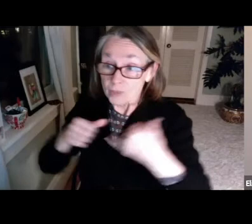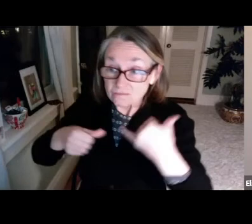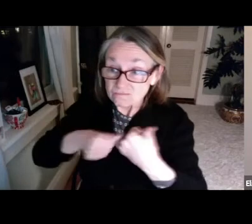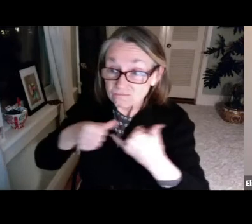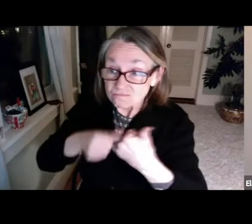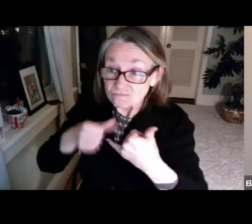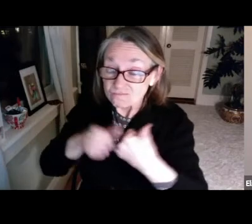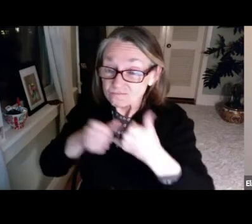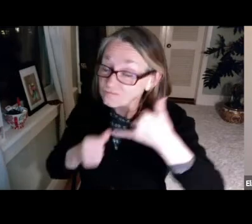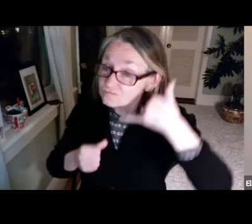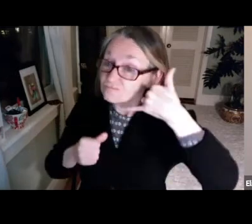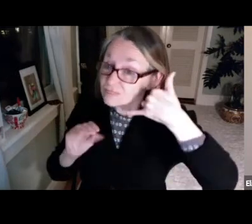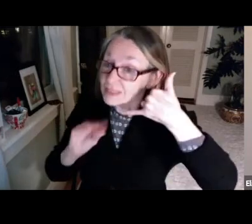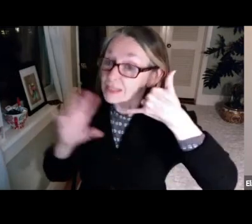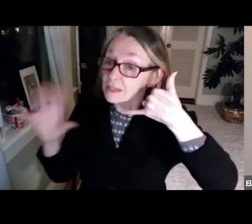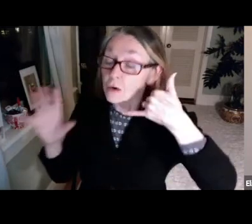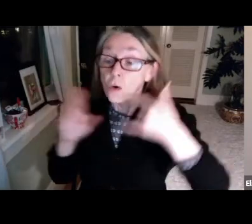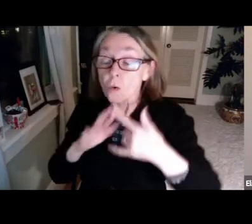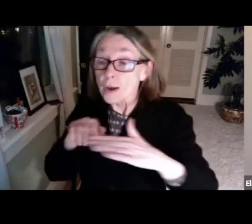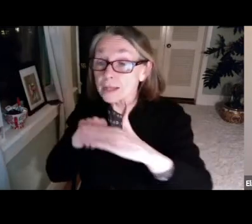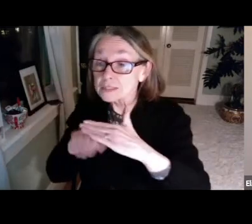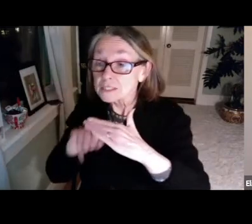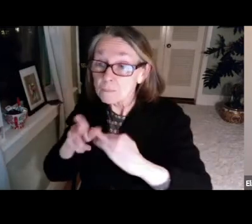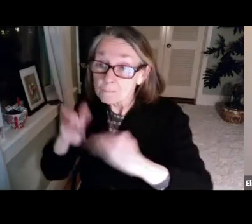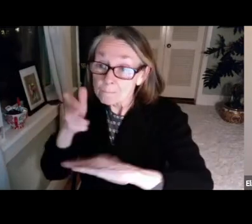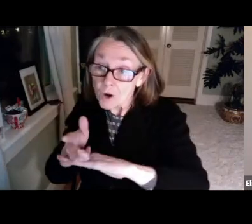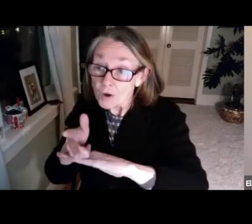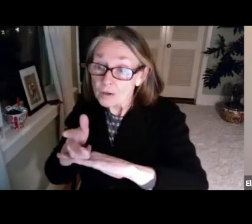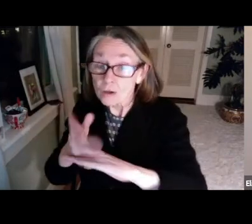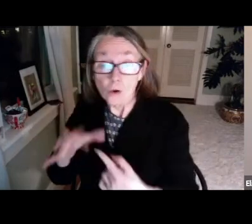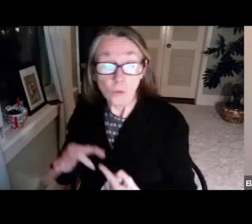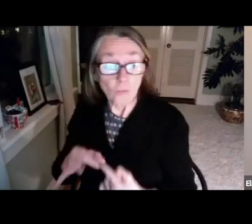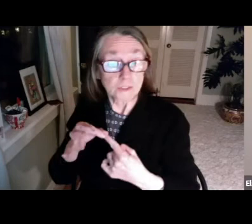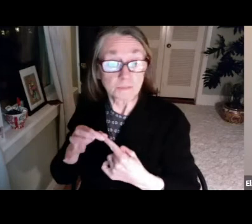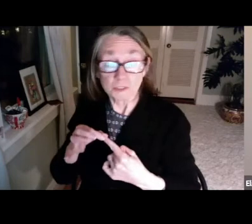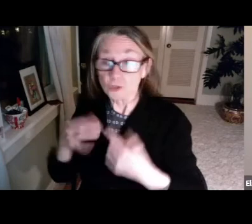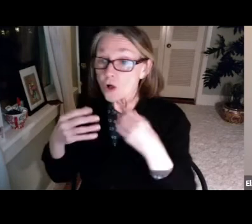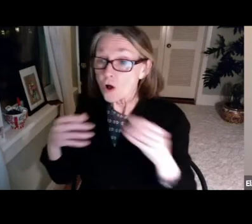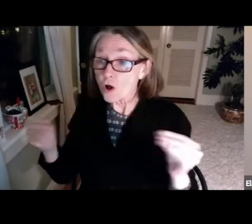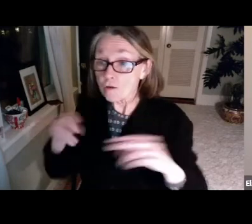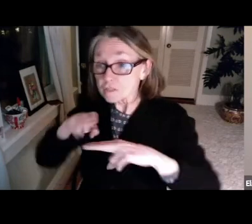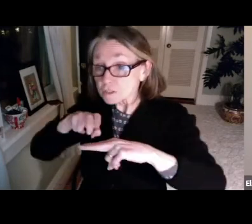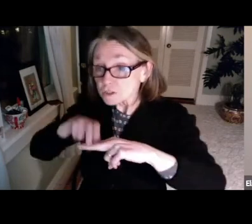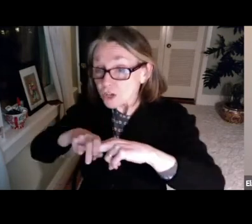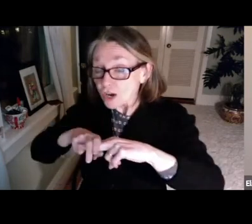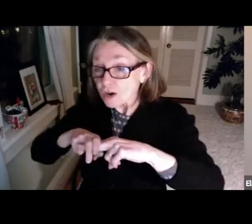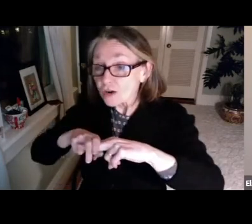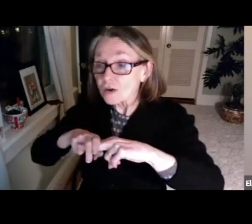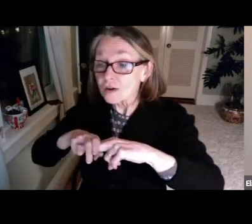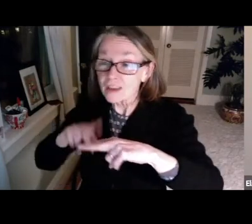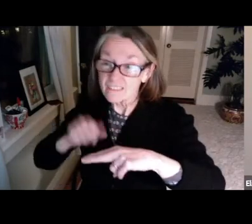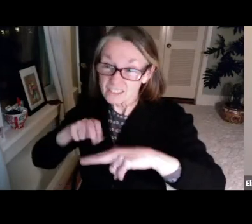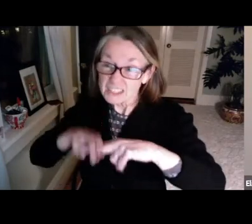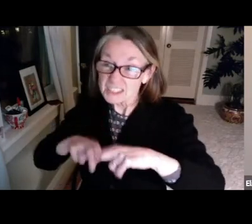an accessible parking space if you need that, or a specialized chair if somebody needs a specialized chair to be sitting throughout the